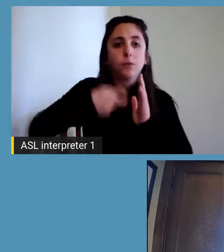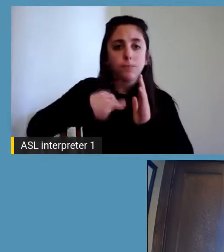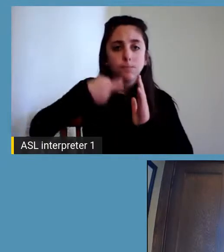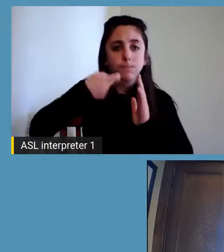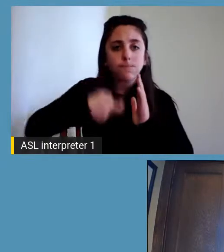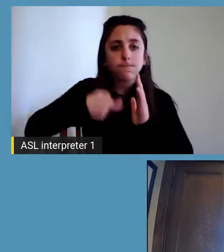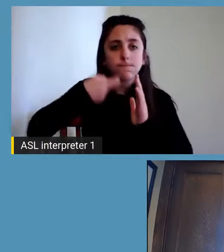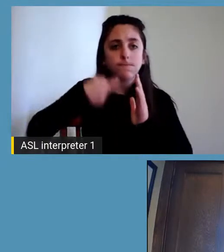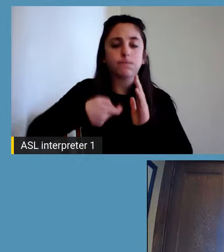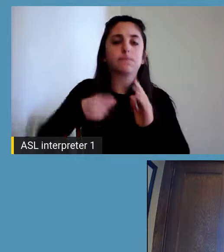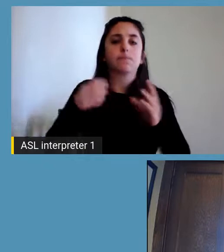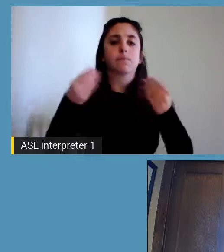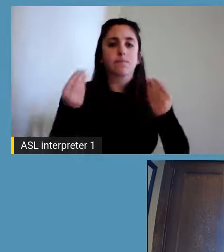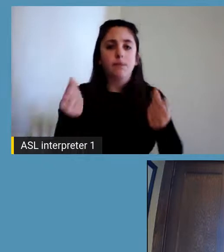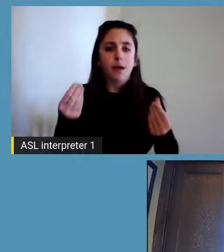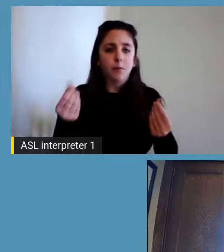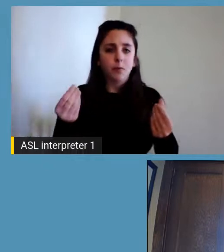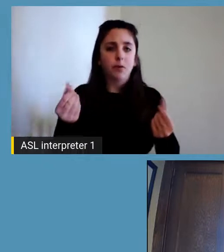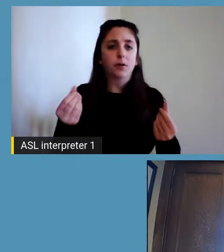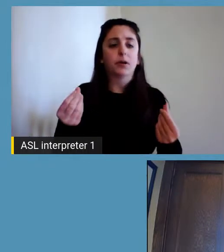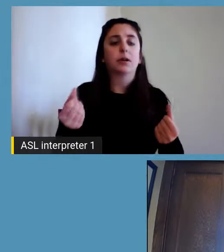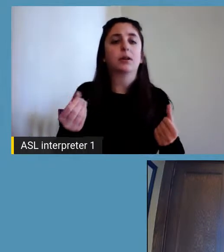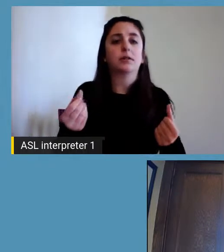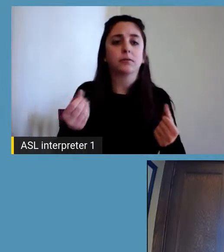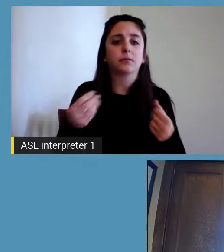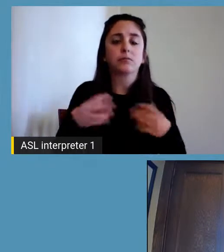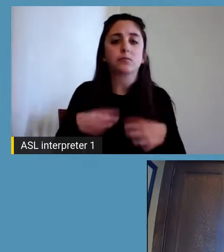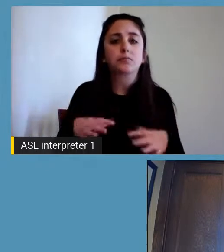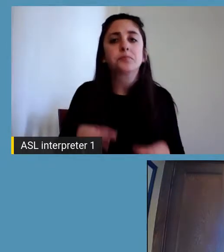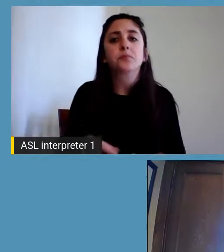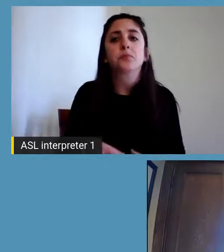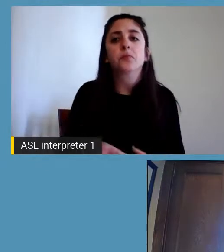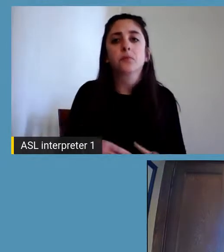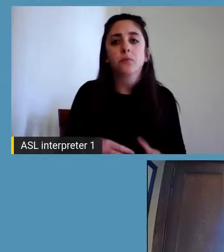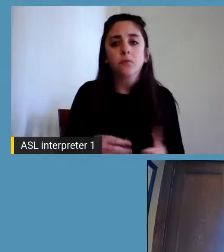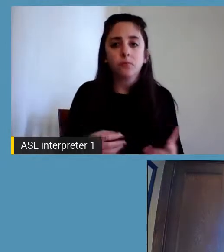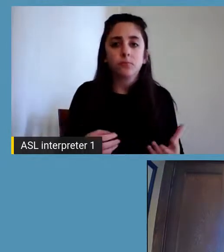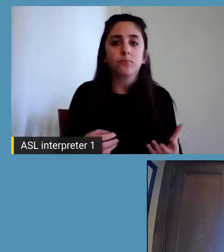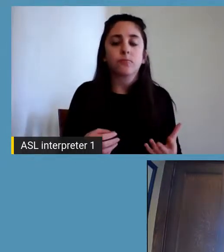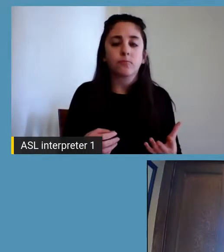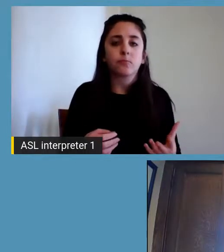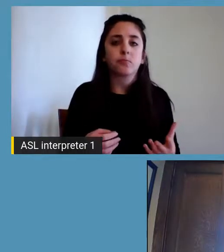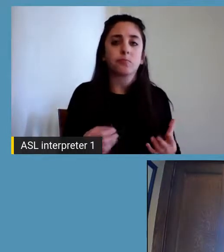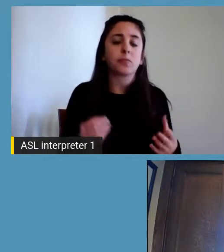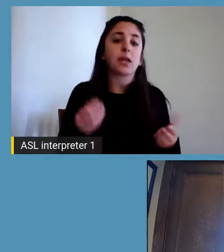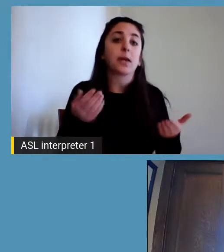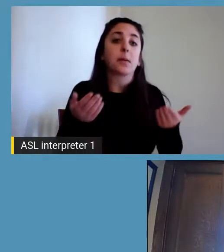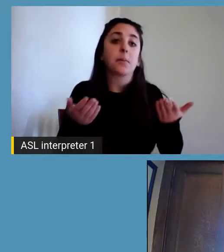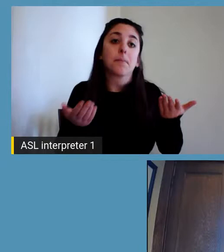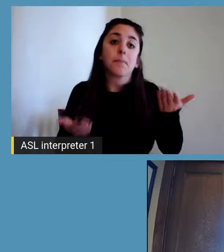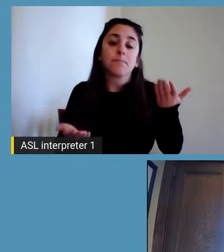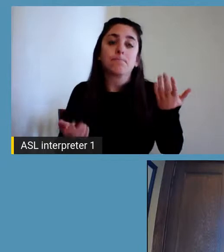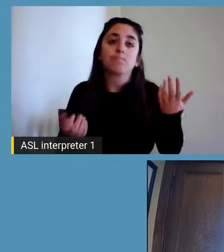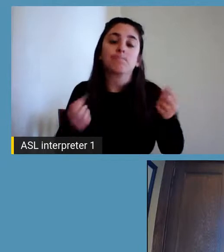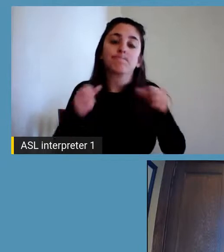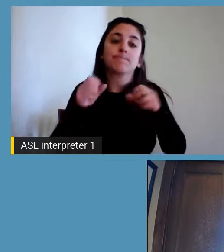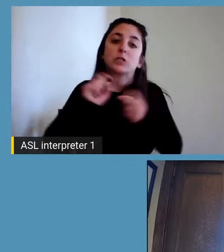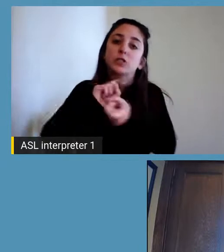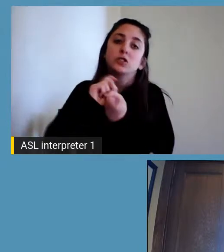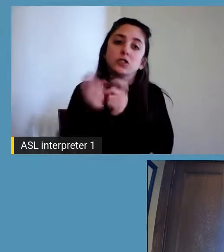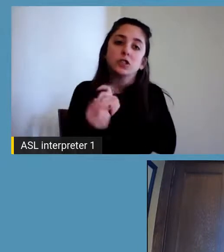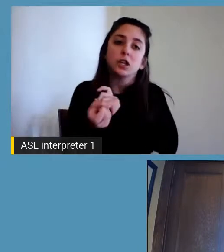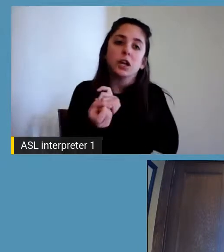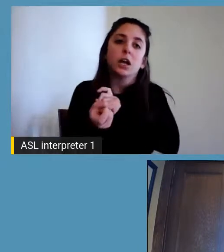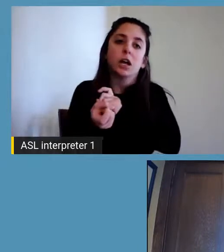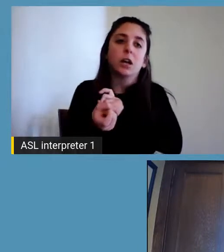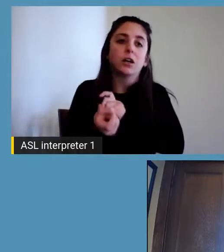such as Swatchbook. So it's what I'd say is, in many ways, it's an emerging world. And what really changed it was